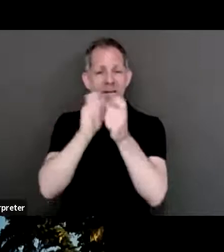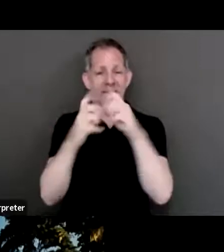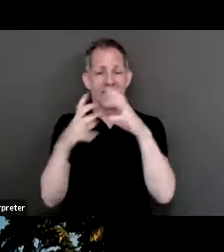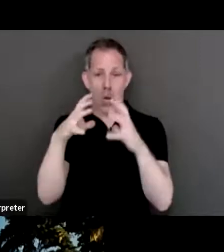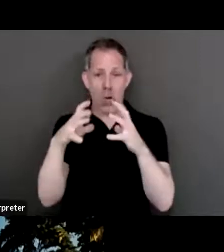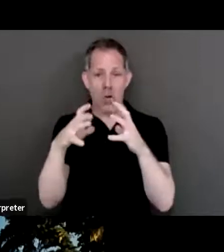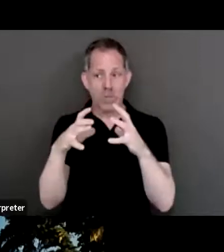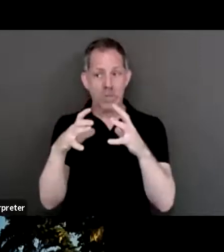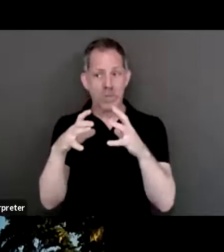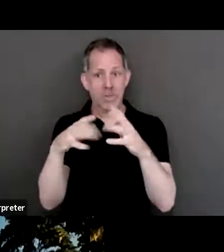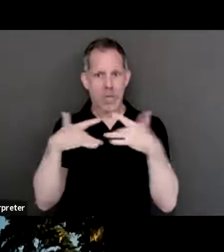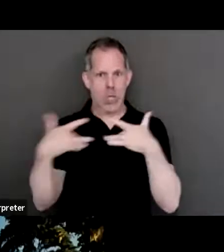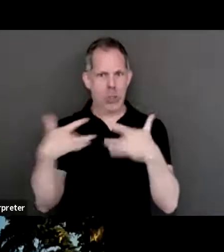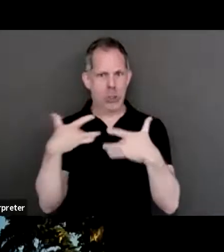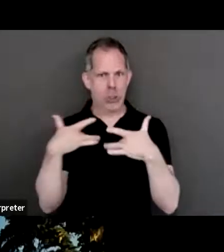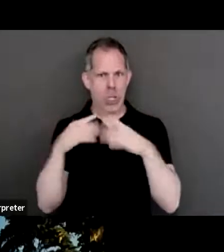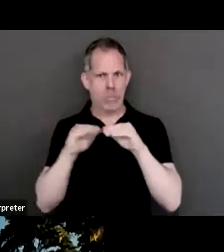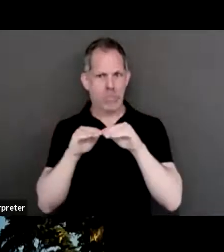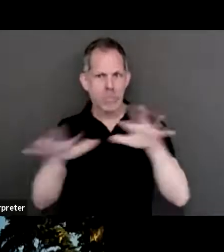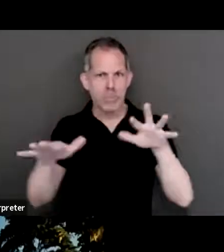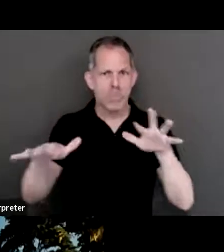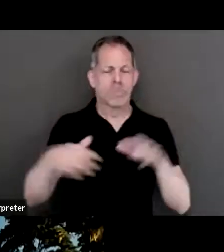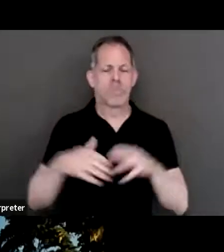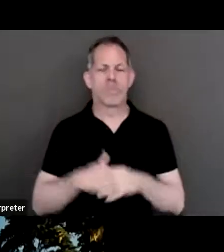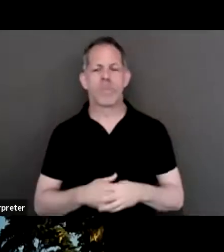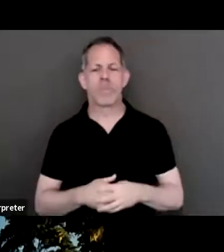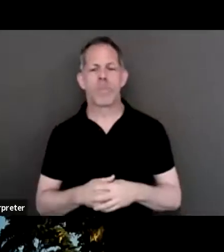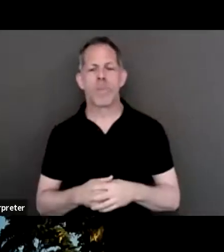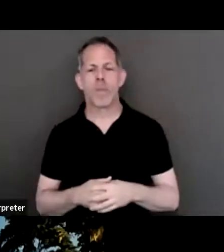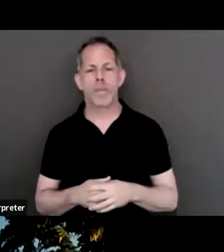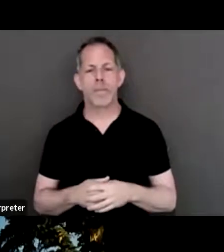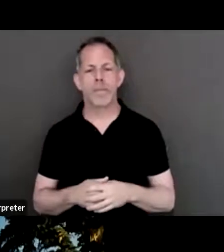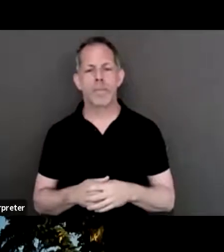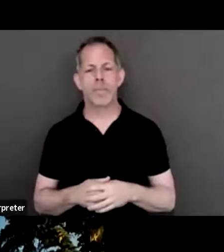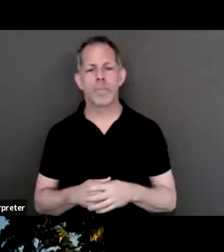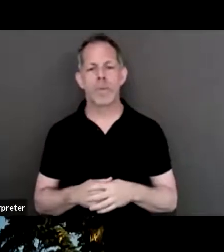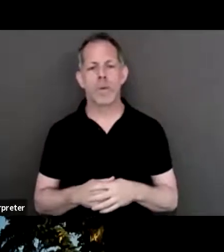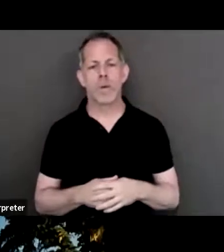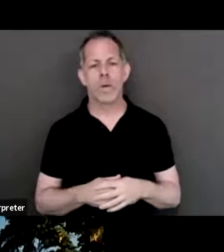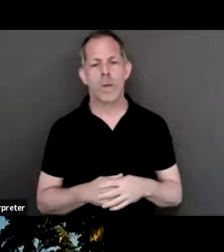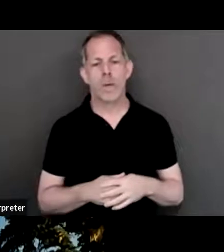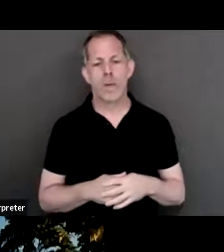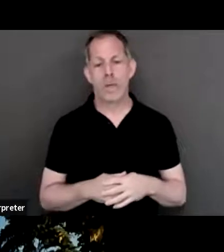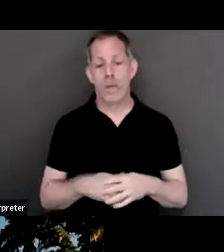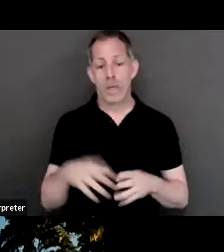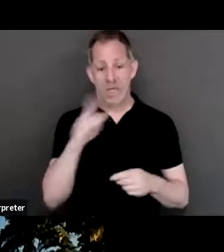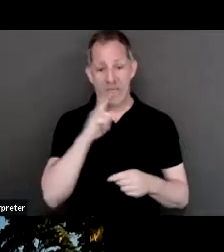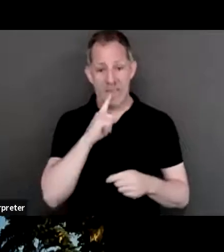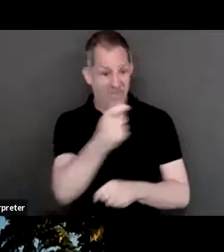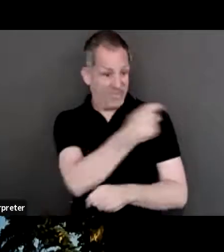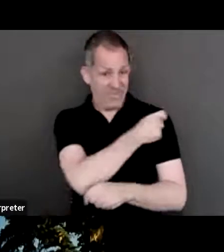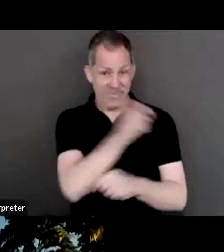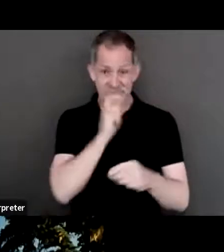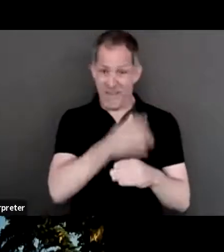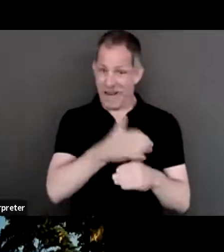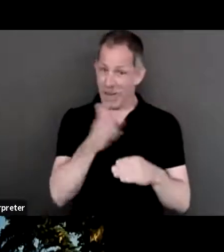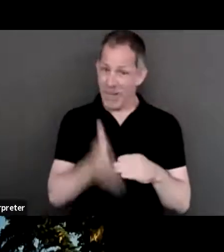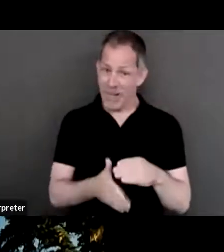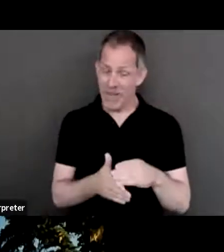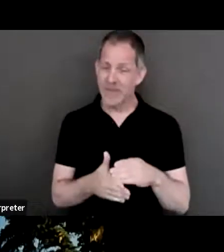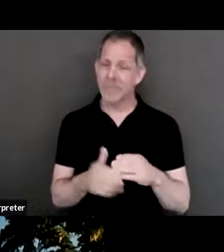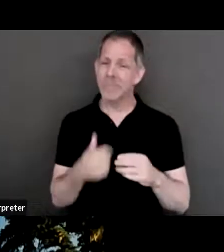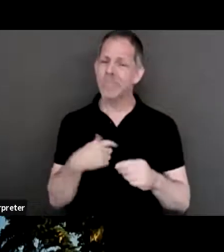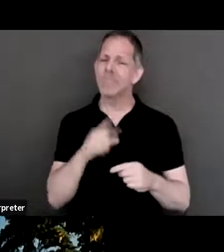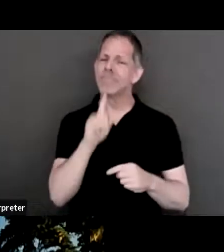combined with an incomplete, progressing and impressive, but still incomplete vaccination effort. We